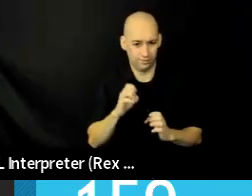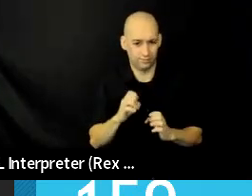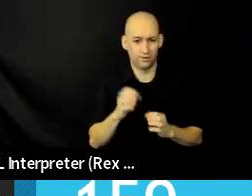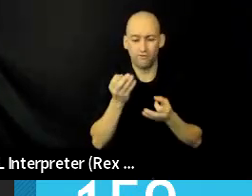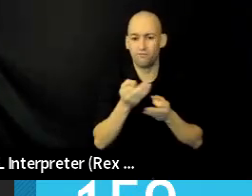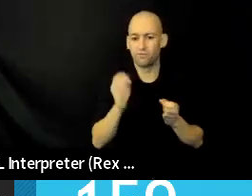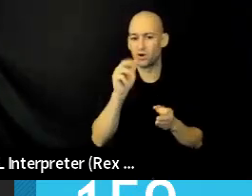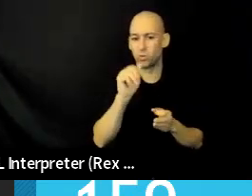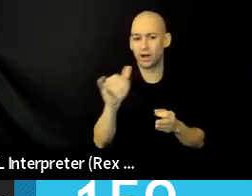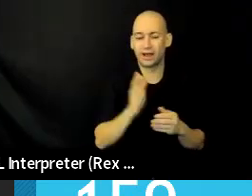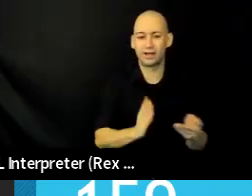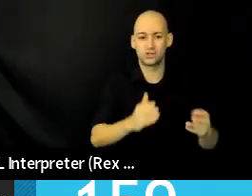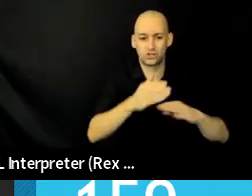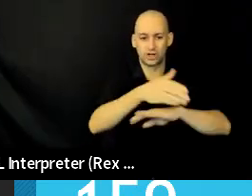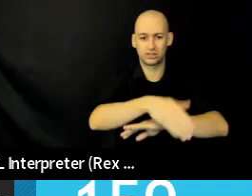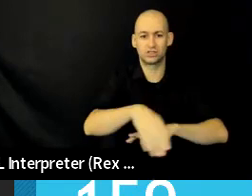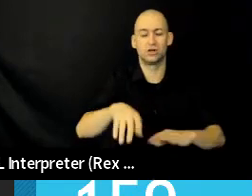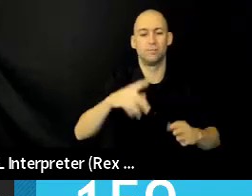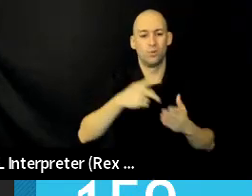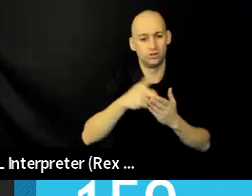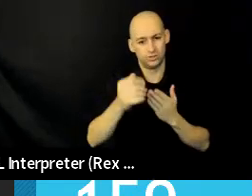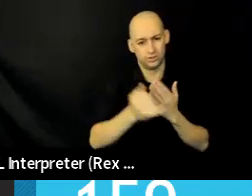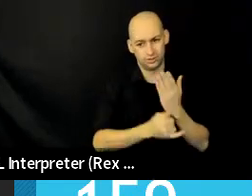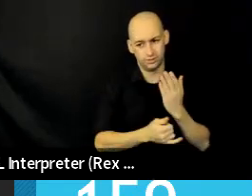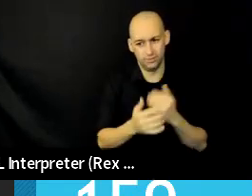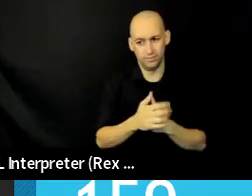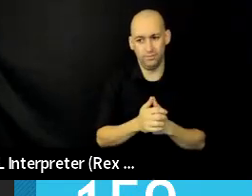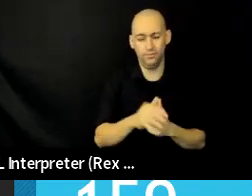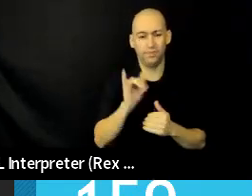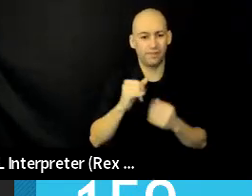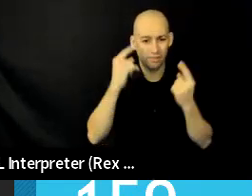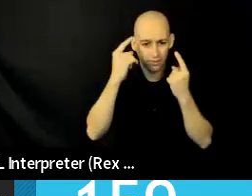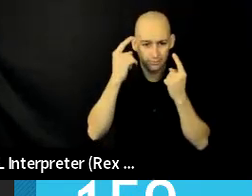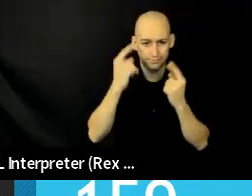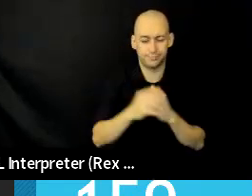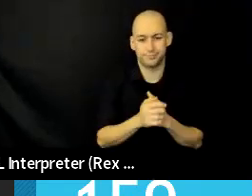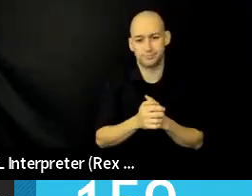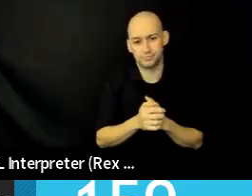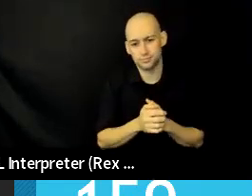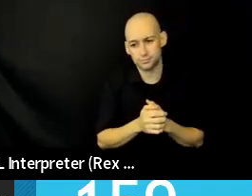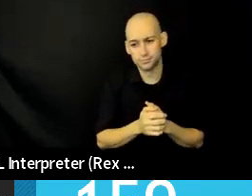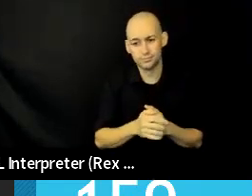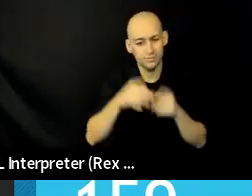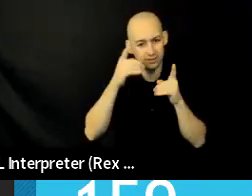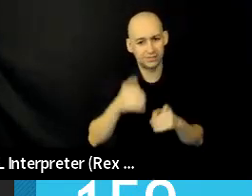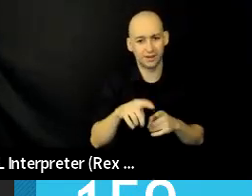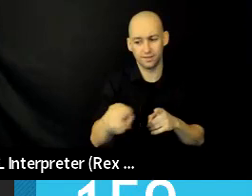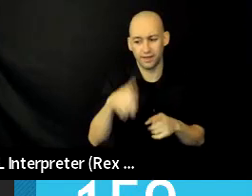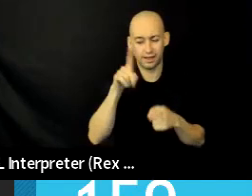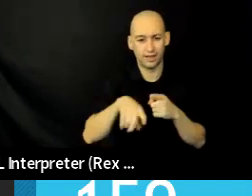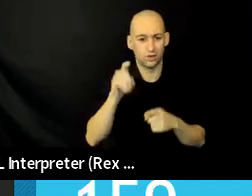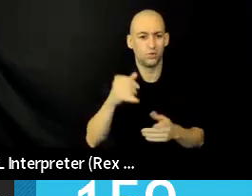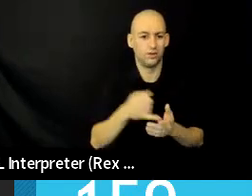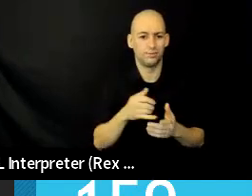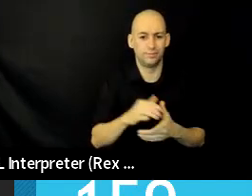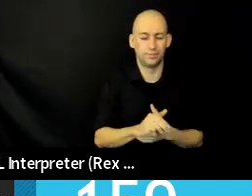freeway interchange project. They contemplated it and decided they couldn't do it,